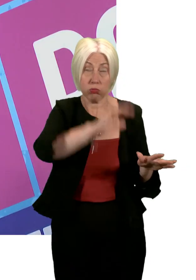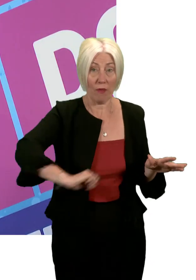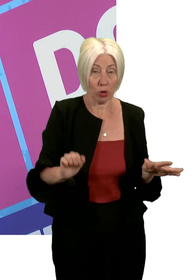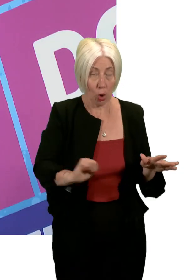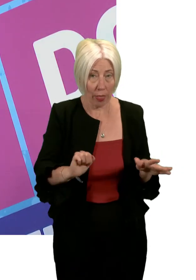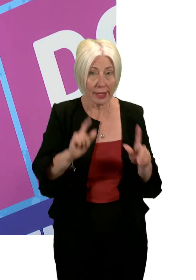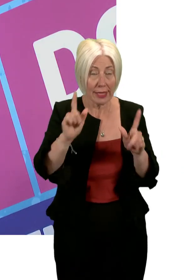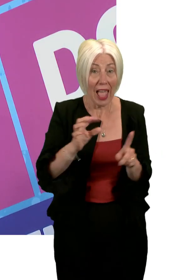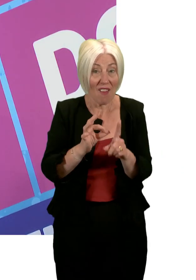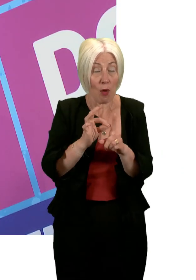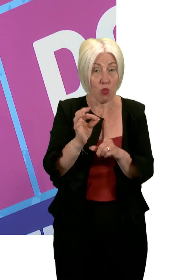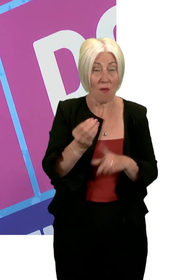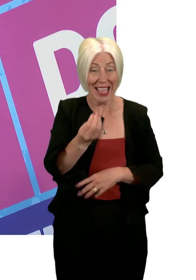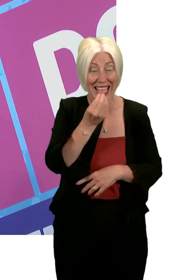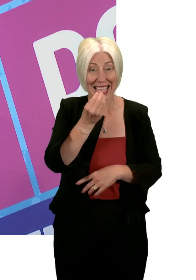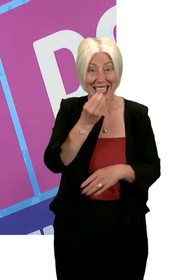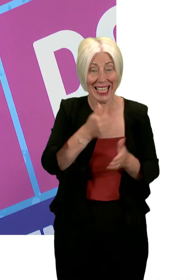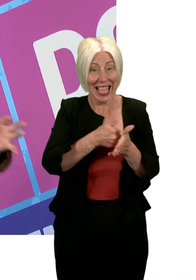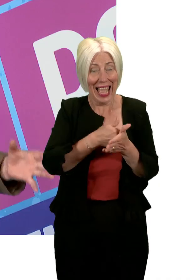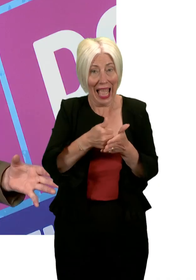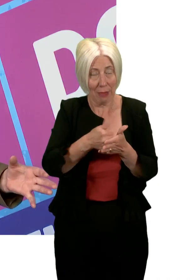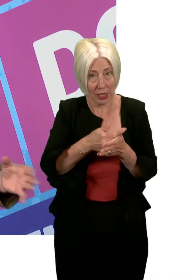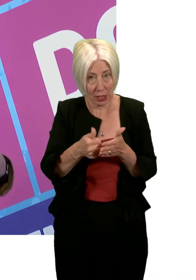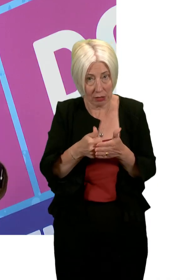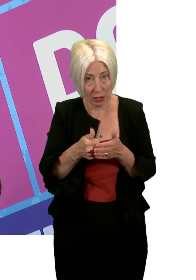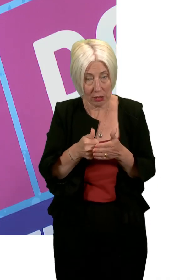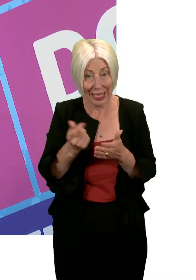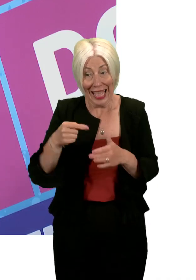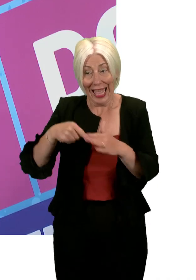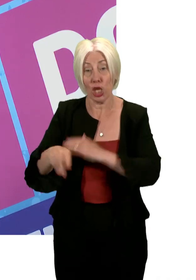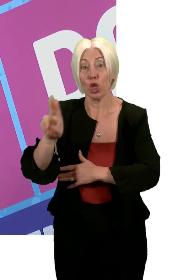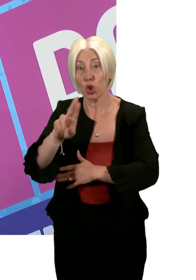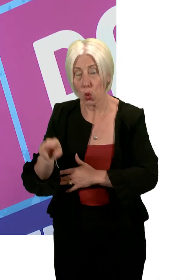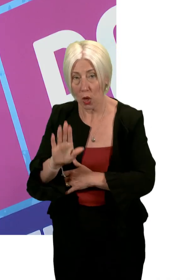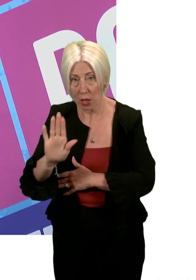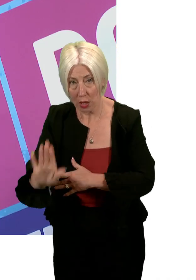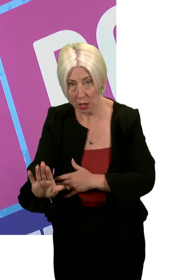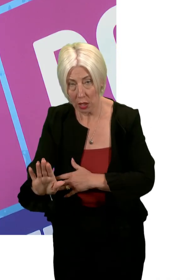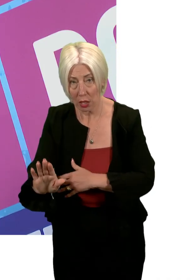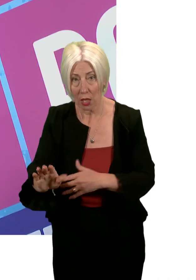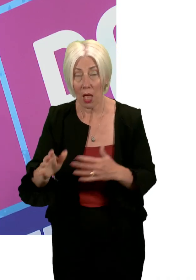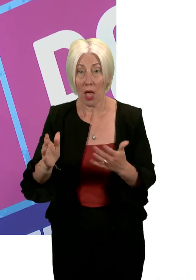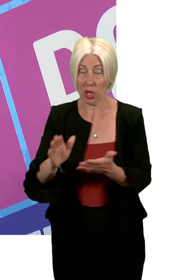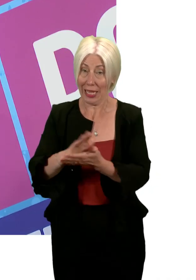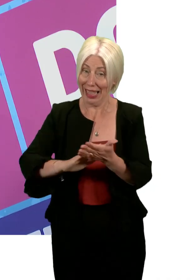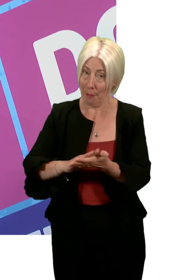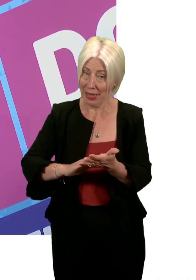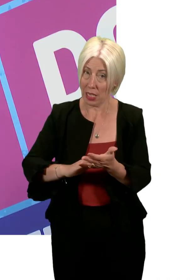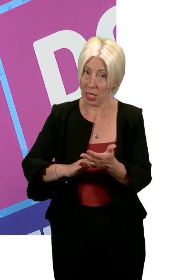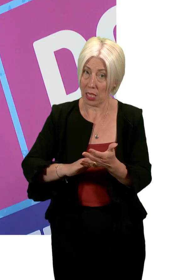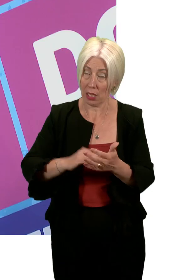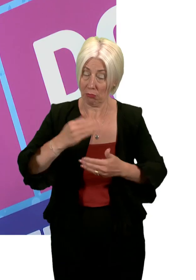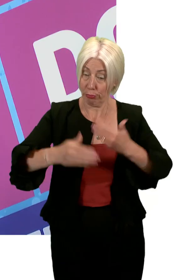we improve eating habits of the kids as pupils in schools, does that lead to